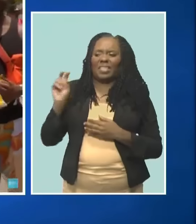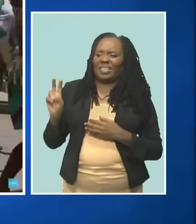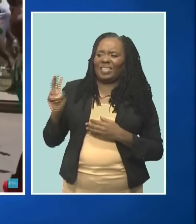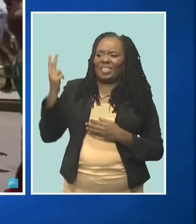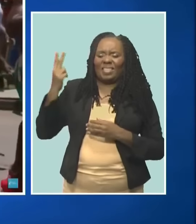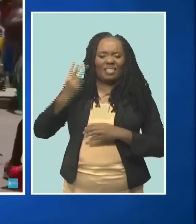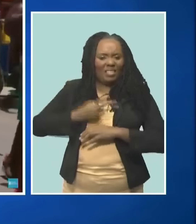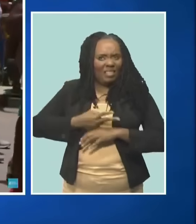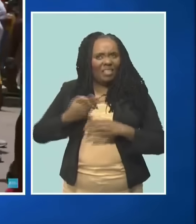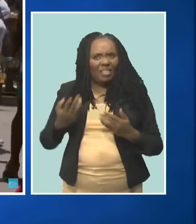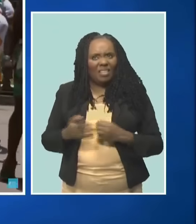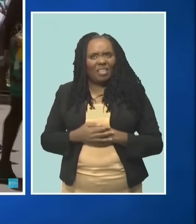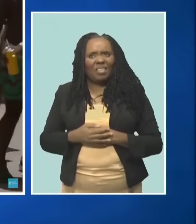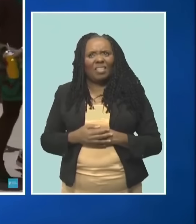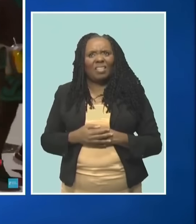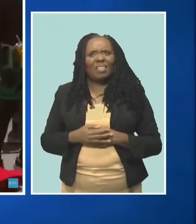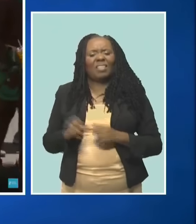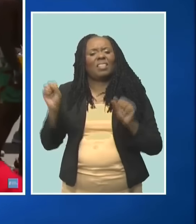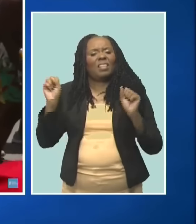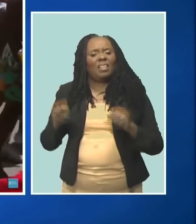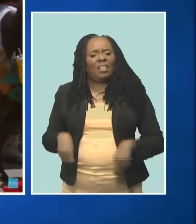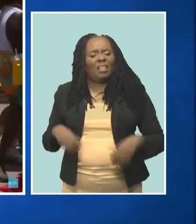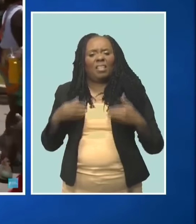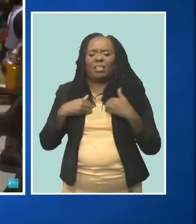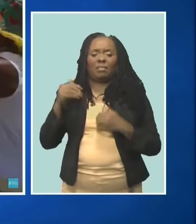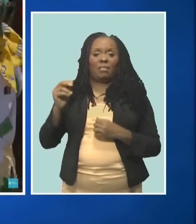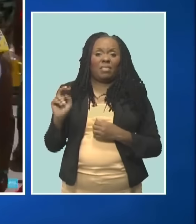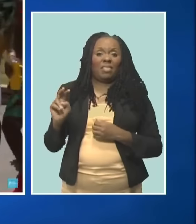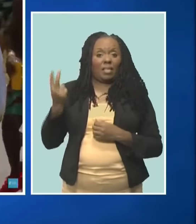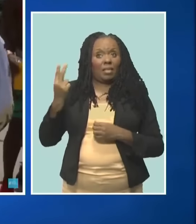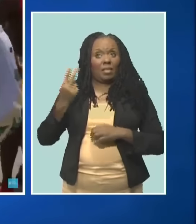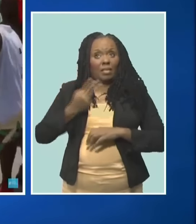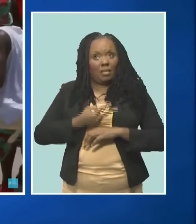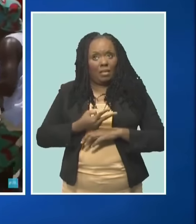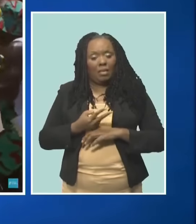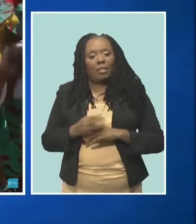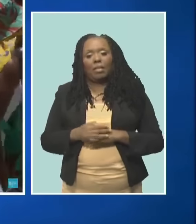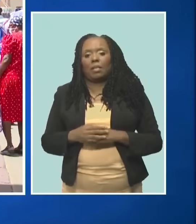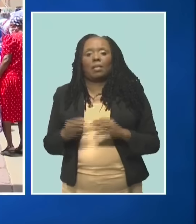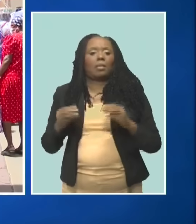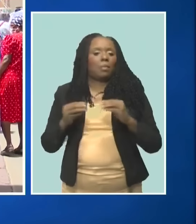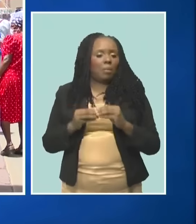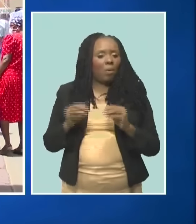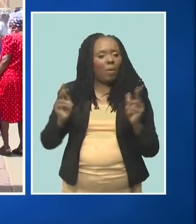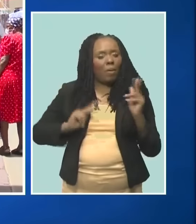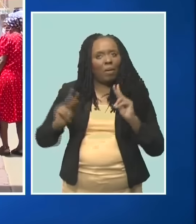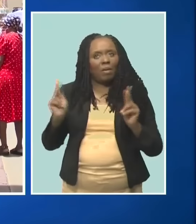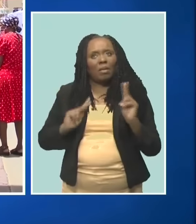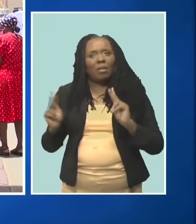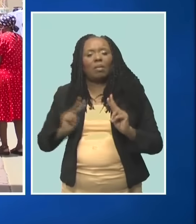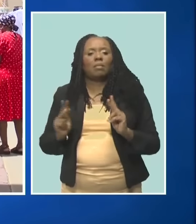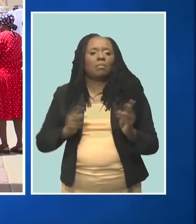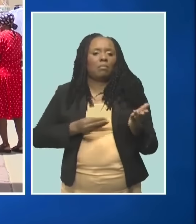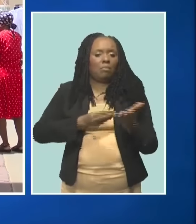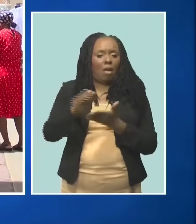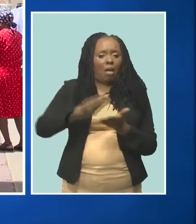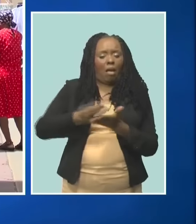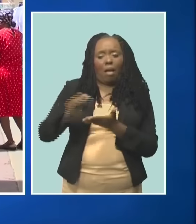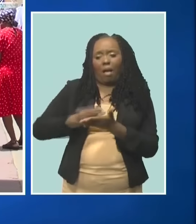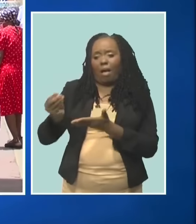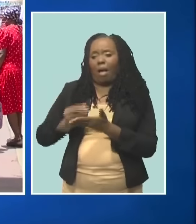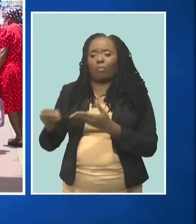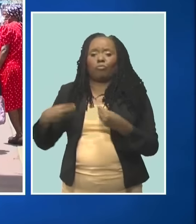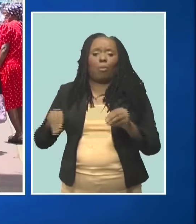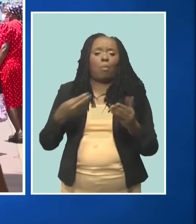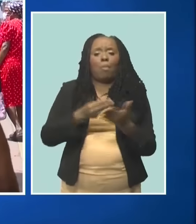before, if we could have a second day, that would drive even more traffic to retail stores for